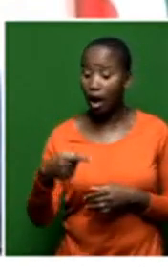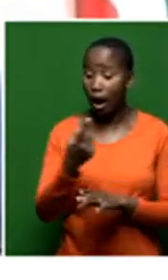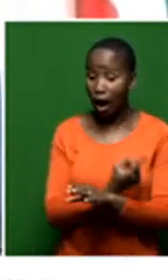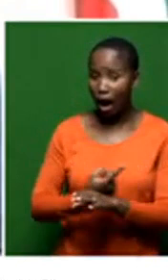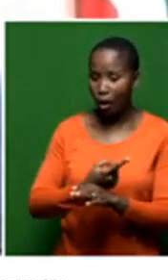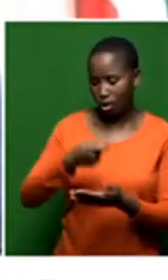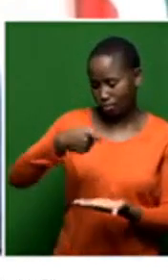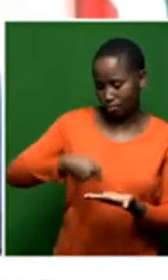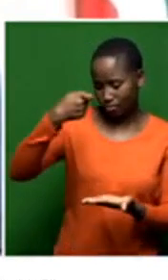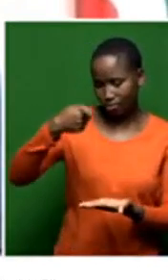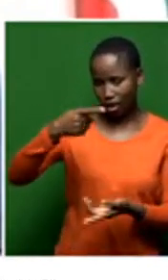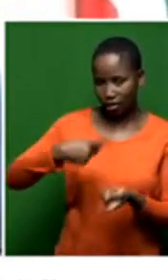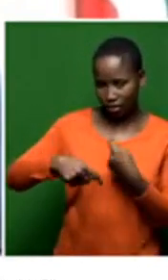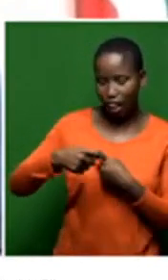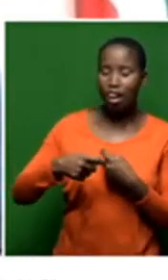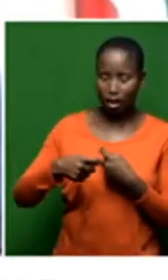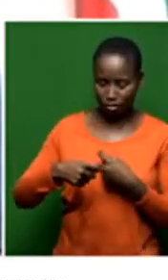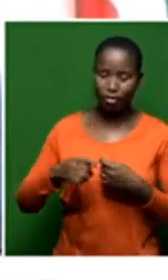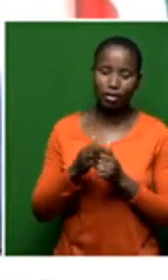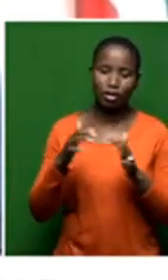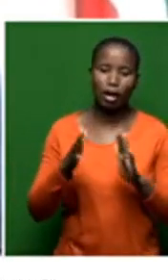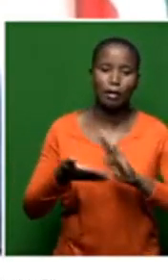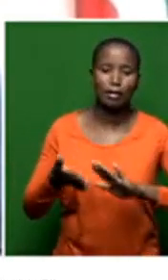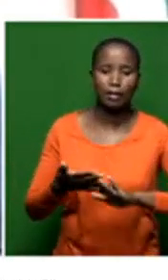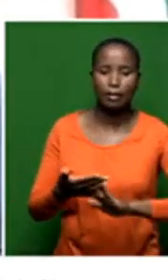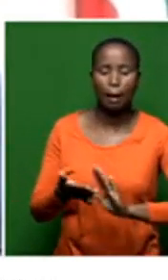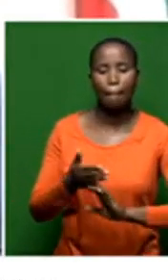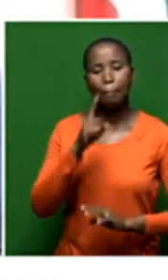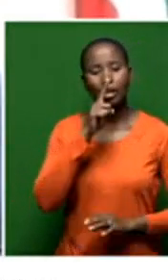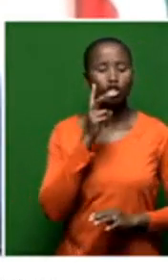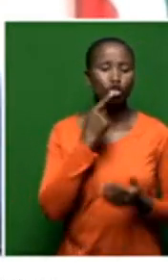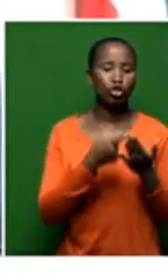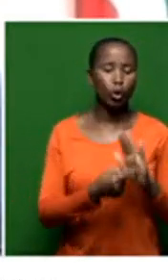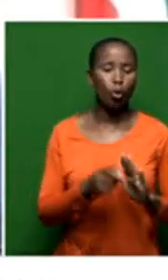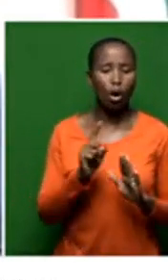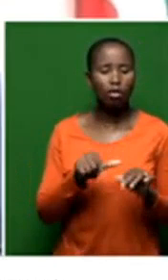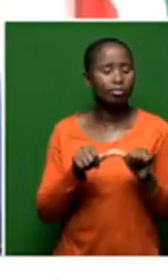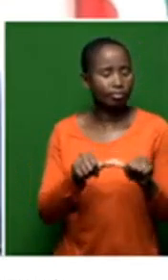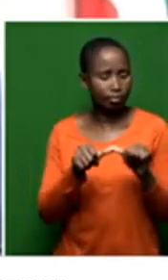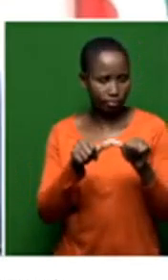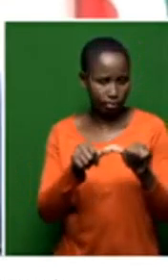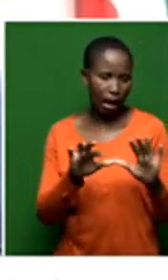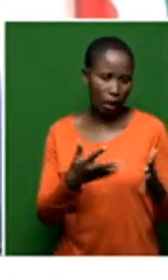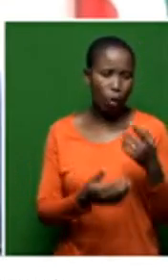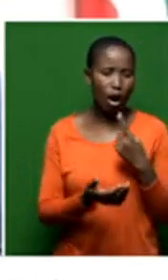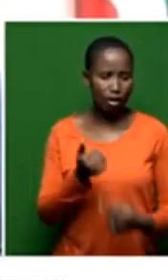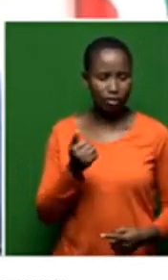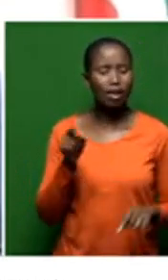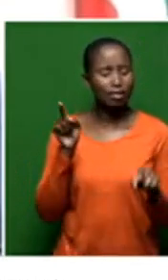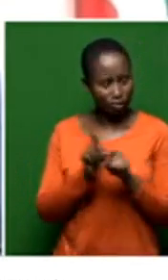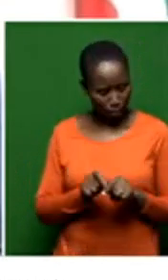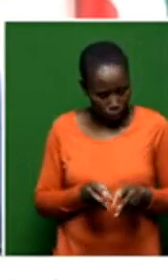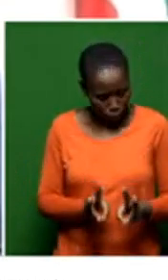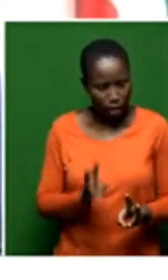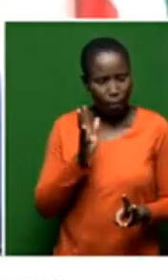formally commencing shows what resilience, what persistence can achieve. And we will take the same approach,